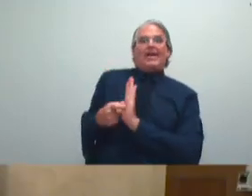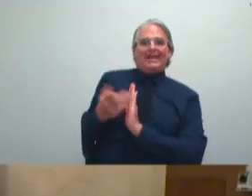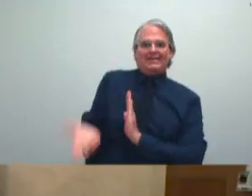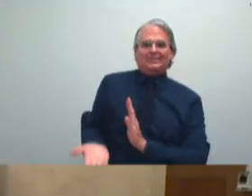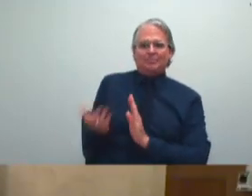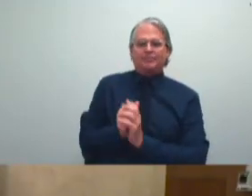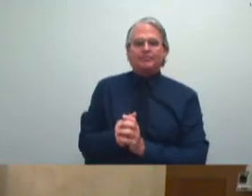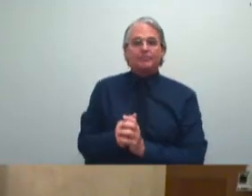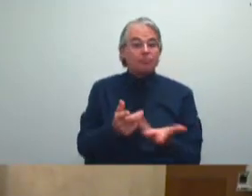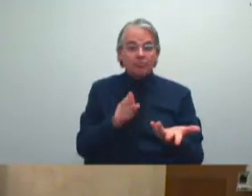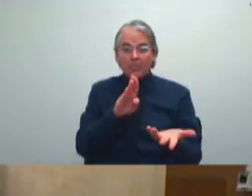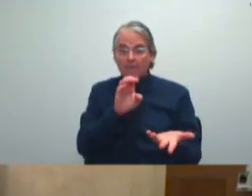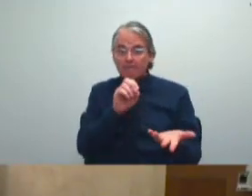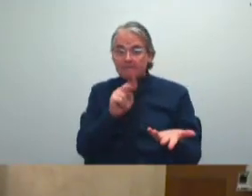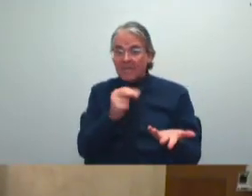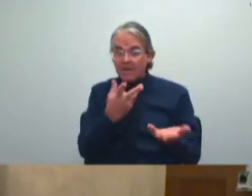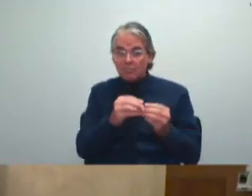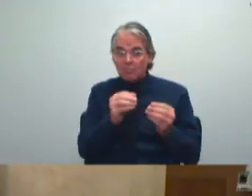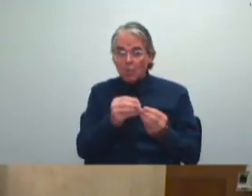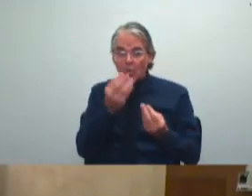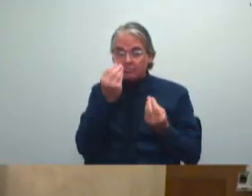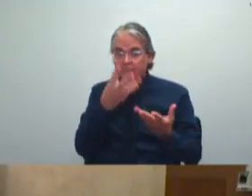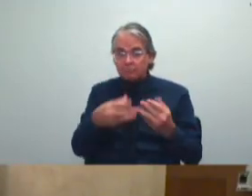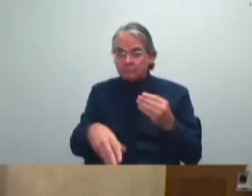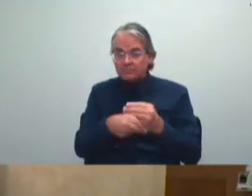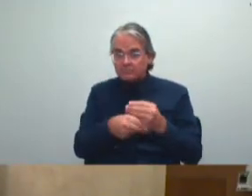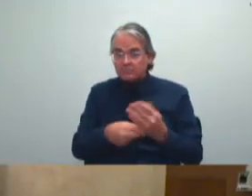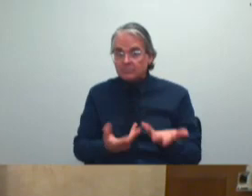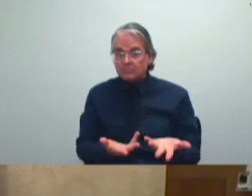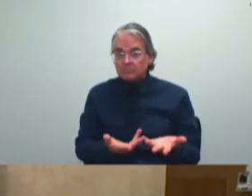No, that's great. Thank you all.